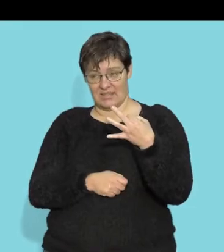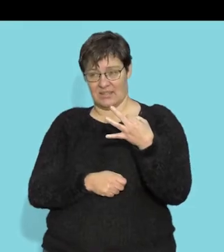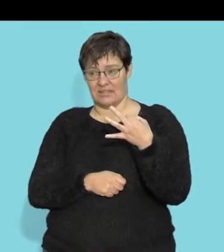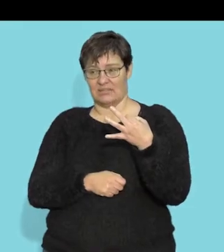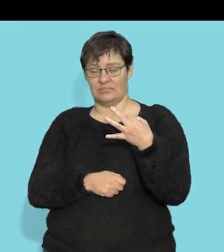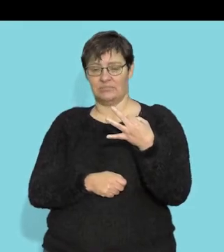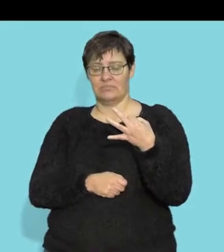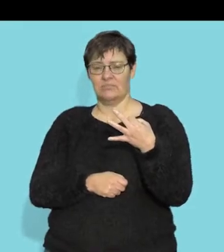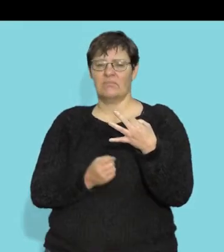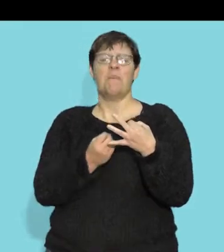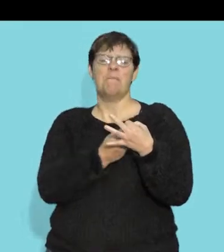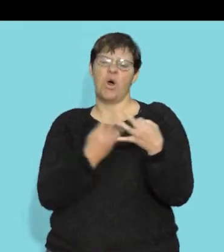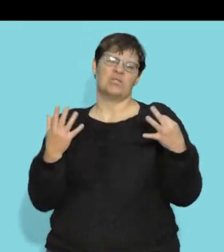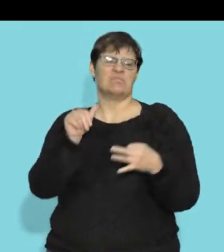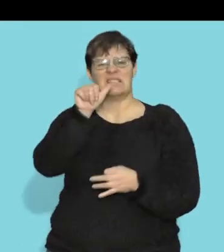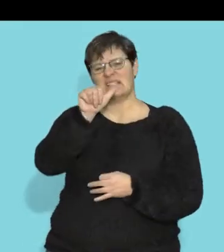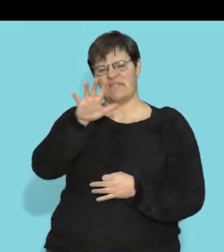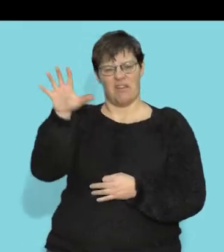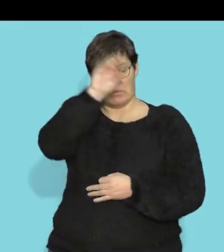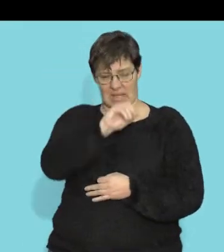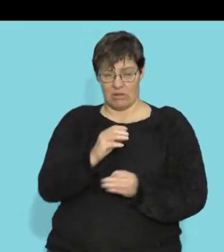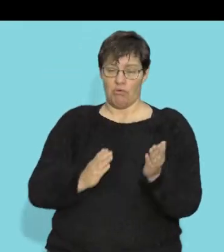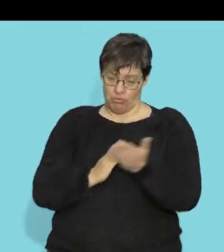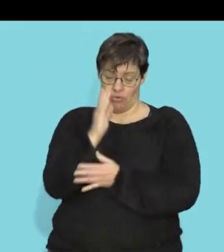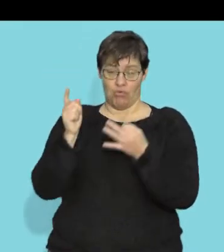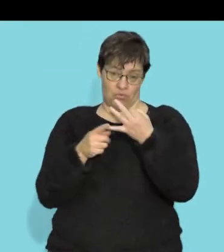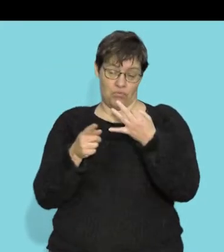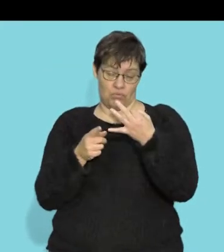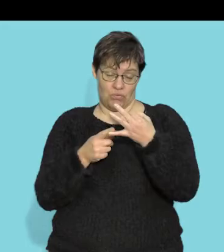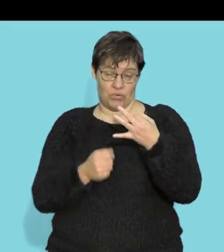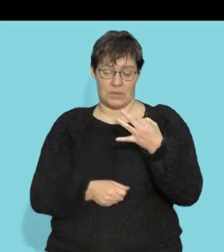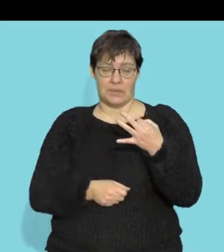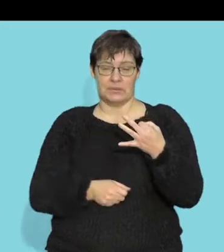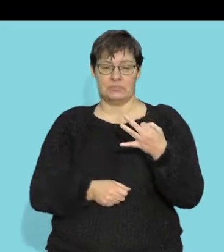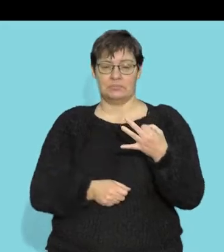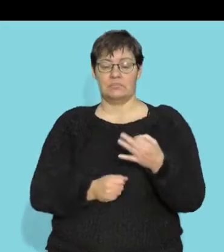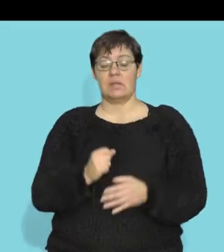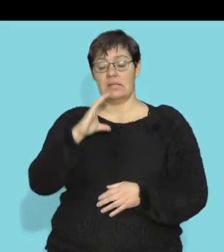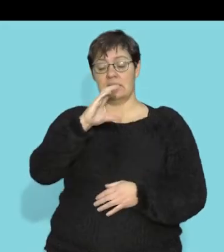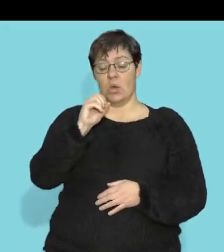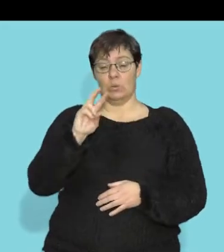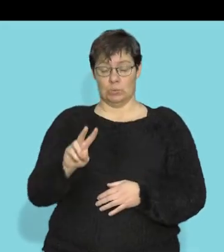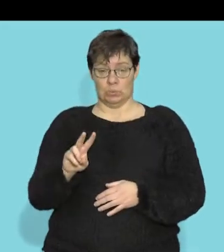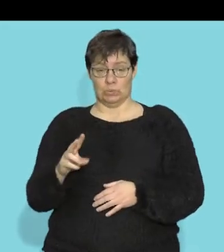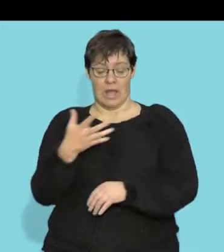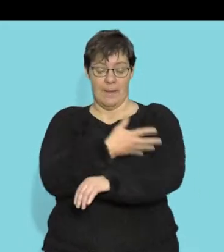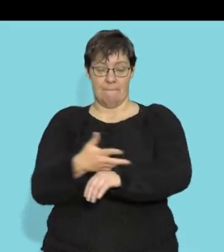this is actually most of it, about 65% is. When the carbon dioxide comes into the